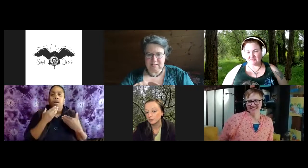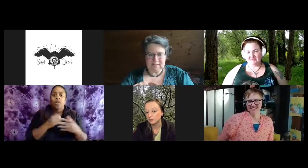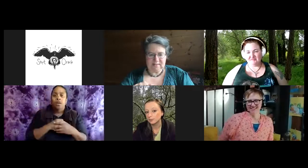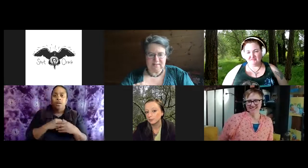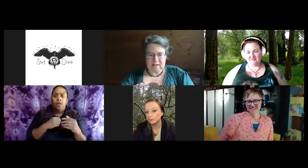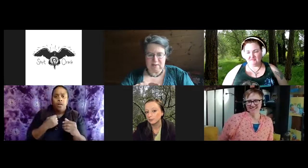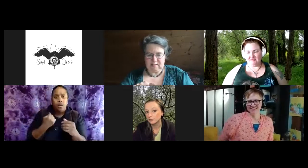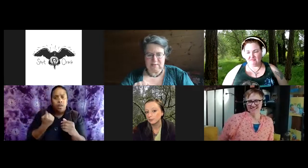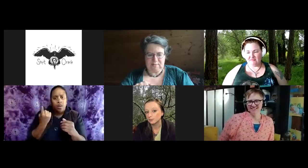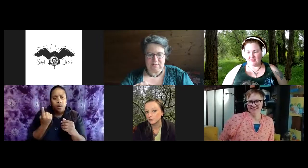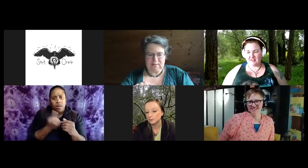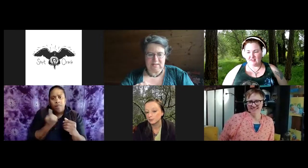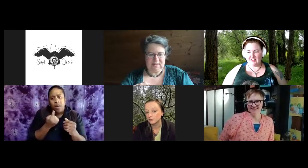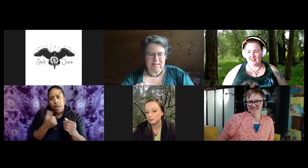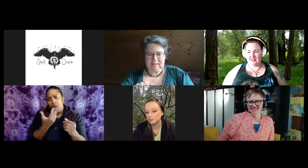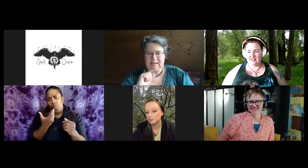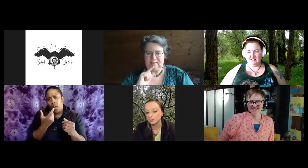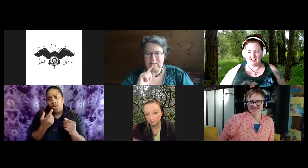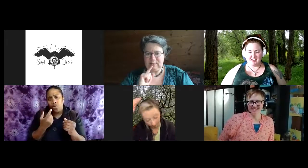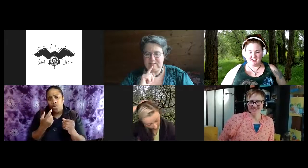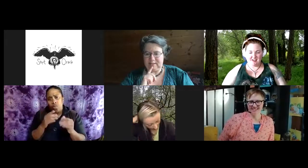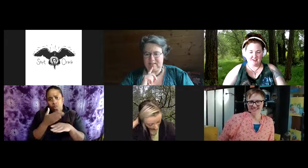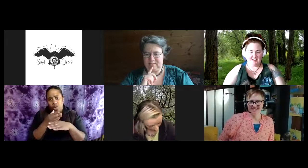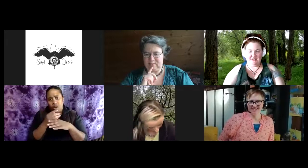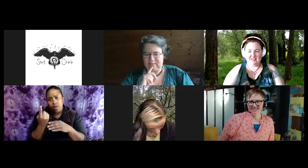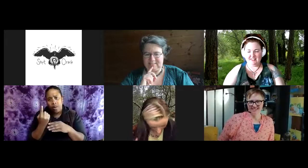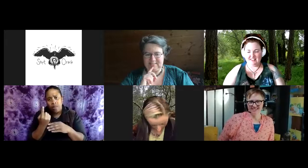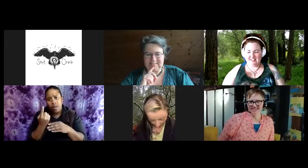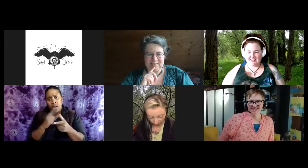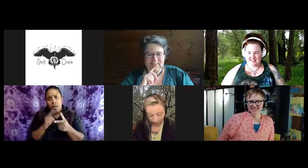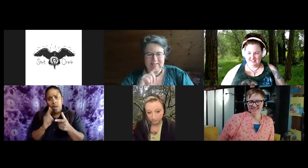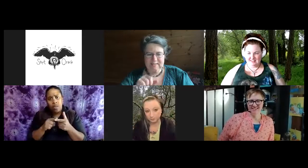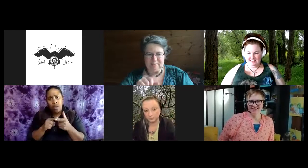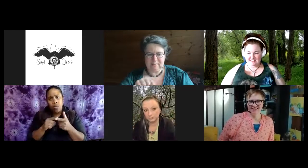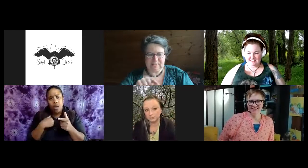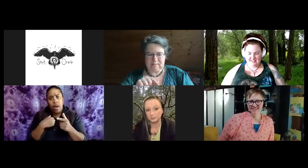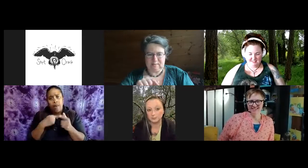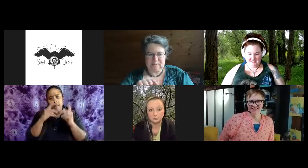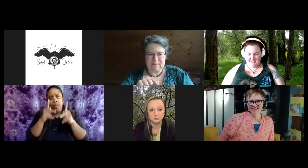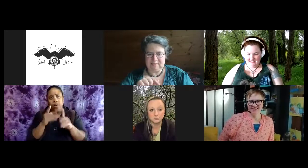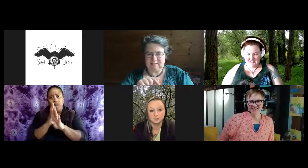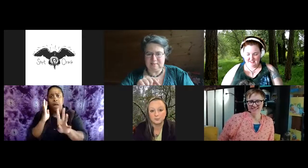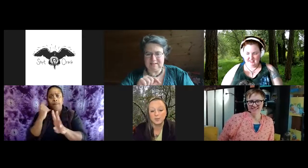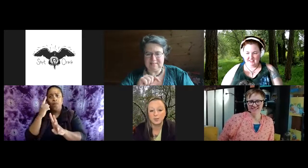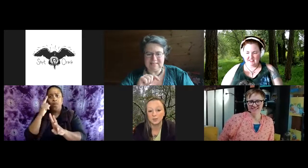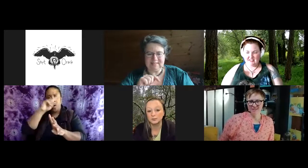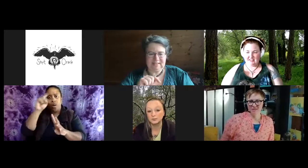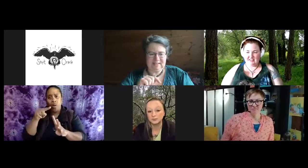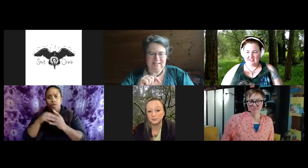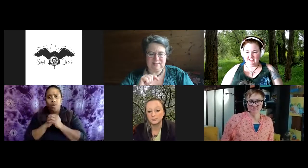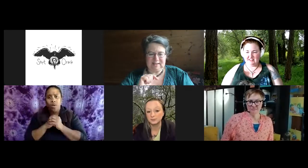and share something? I wanted to give you an opportunity, and then also we do have someone in line for a question. So, but was someone going to share something